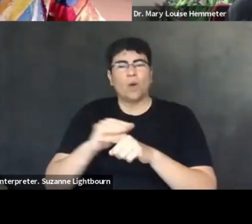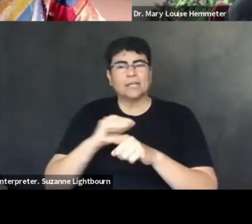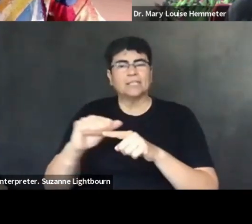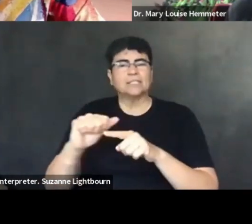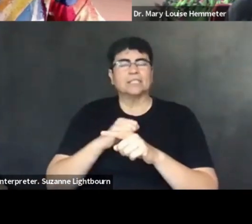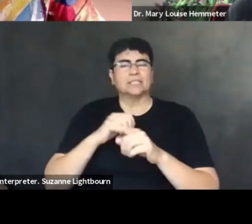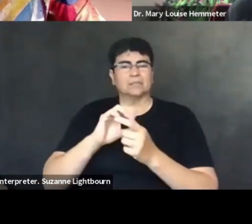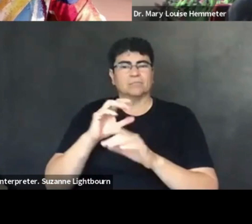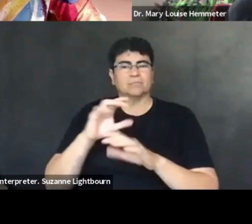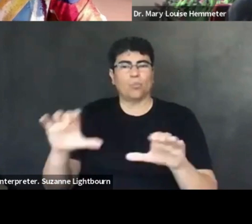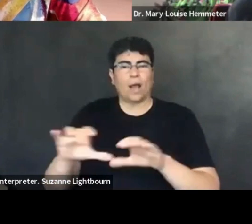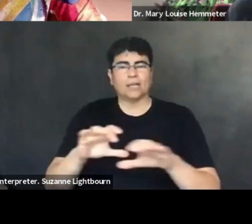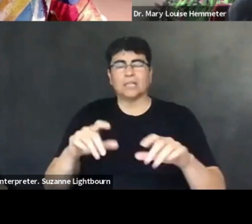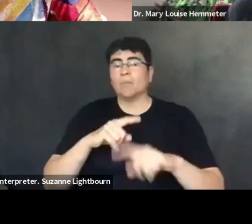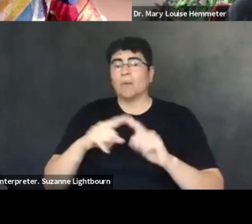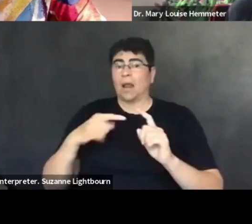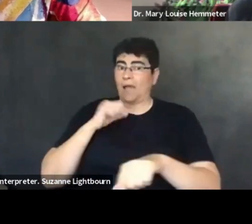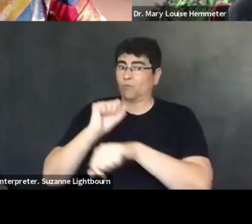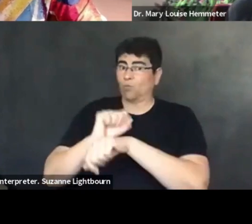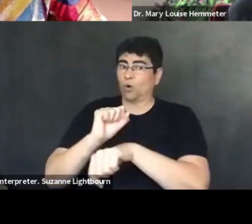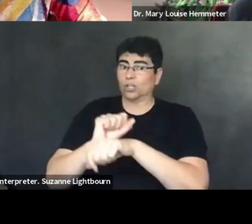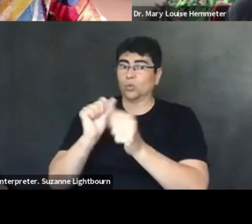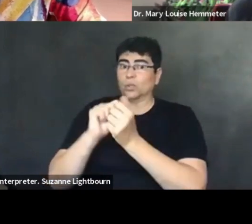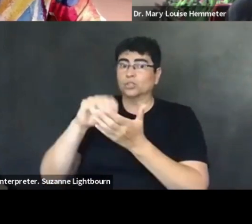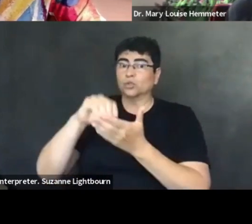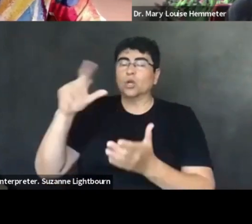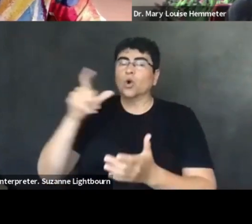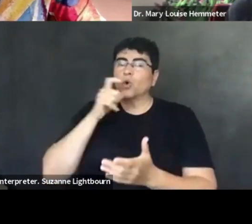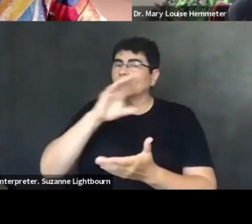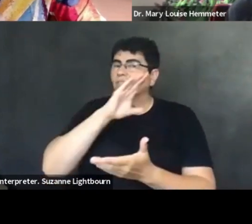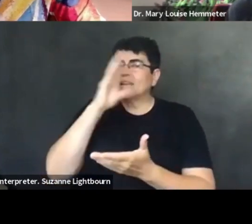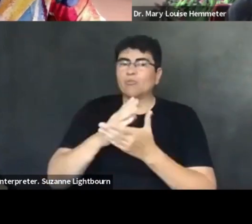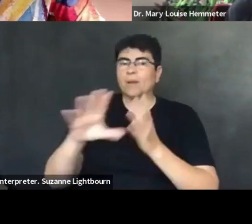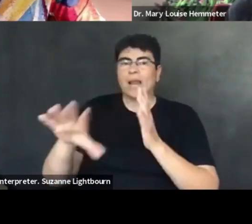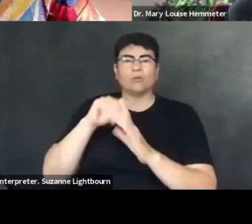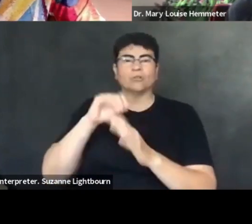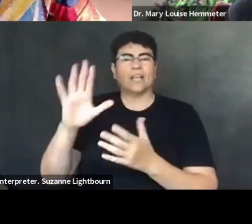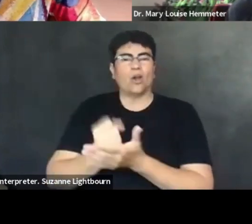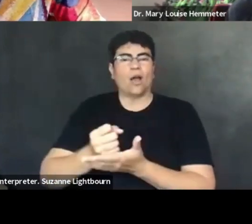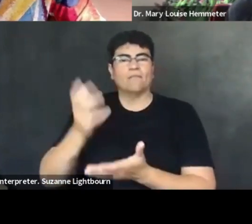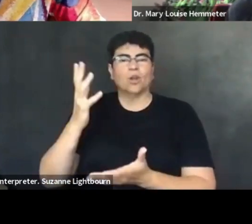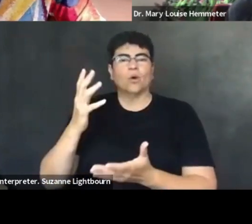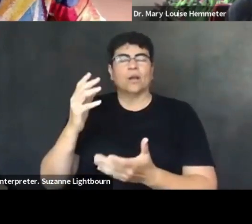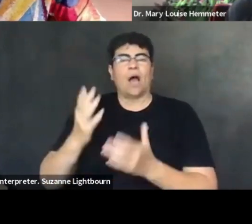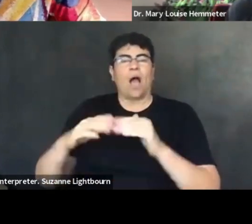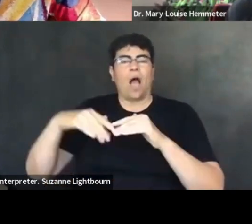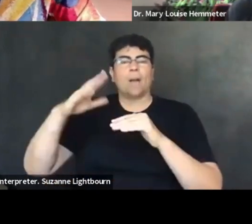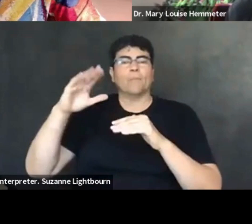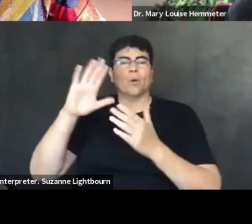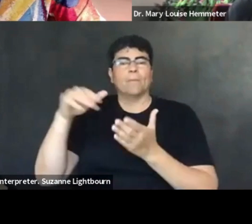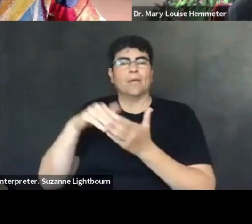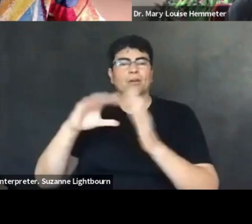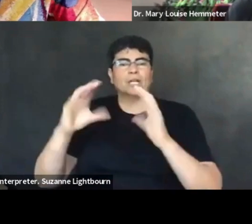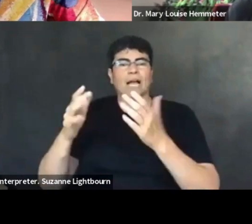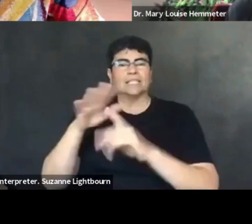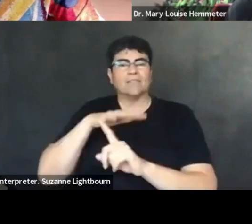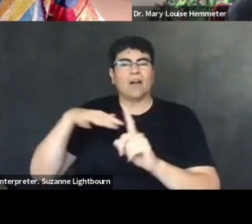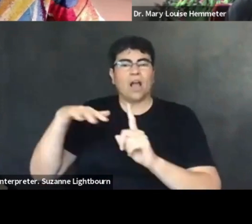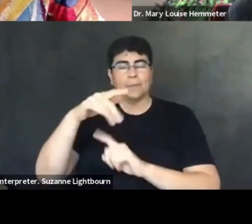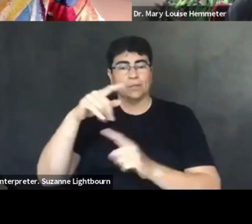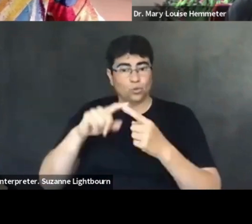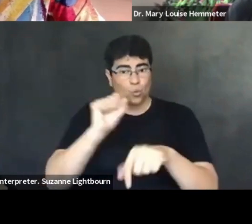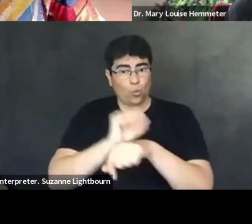have worked with students who have never been outside of their affluent, upper middle class environment, working with